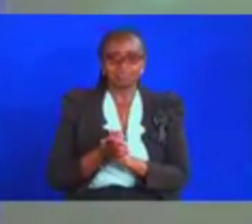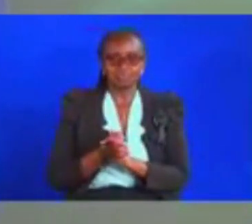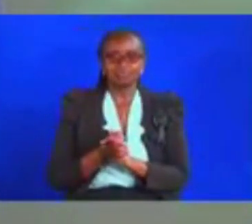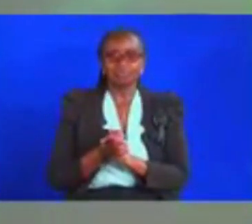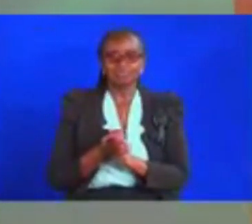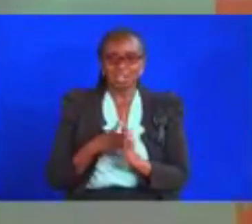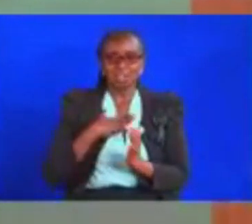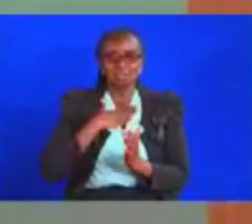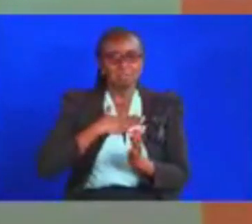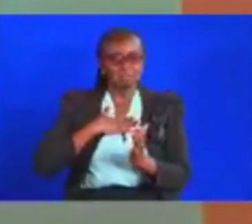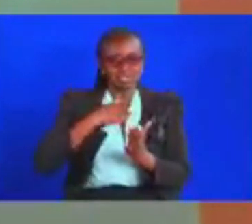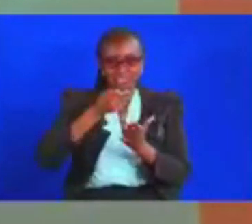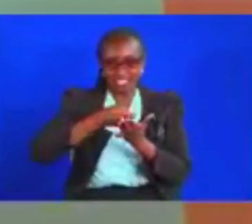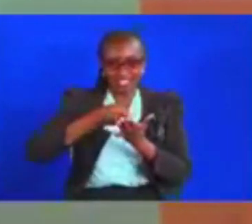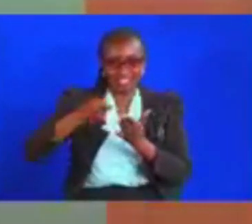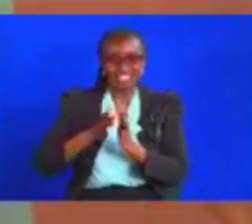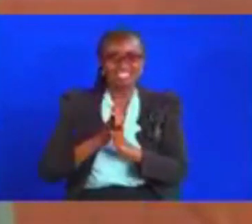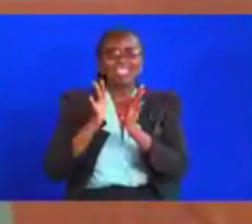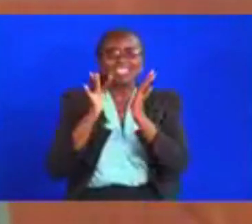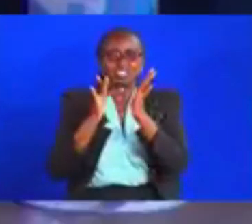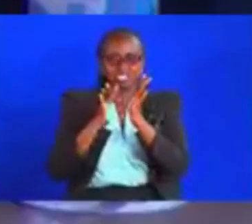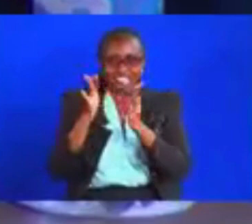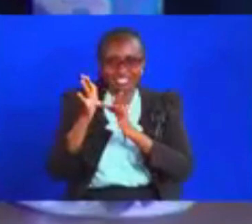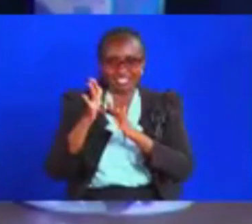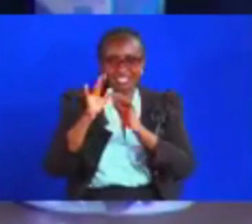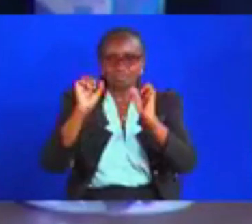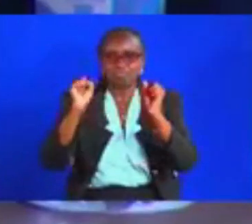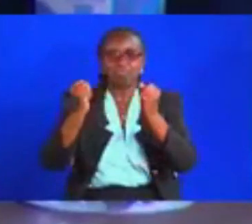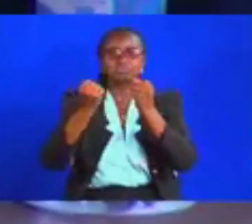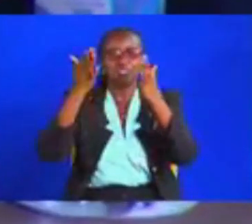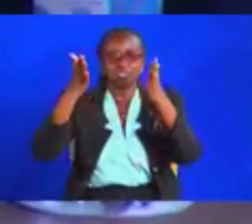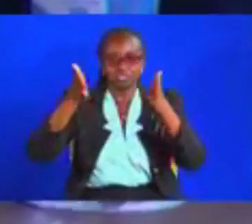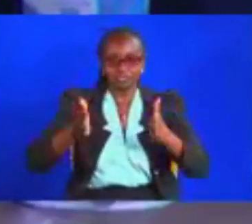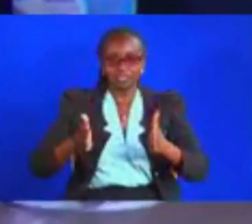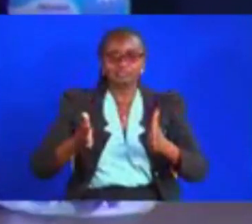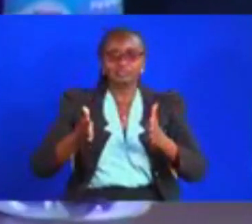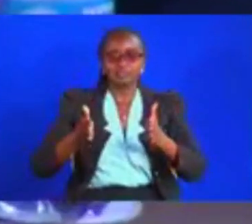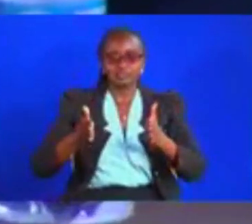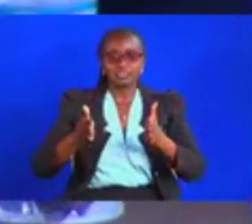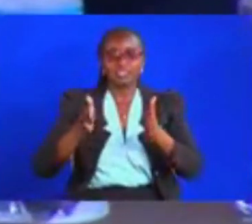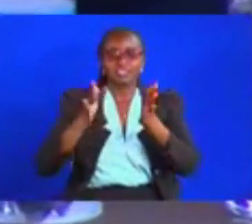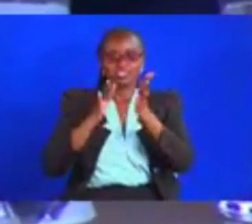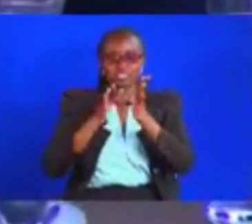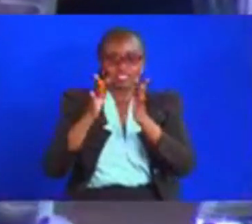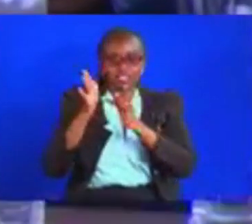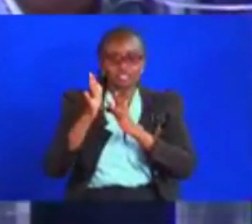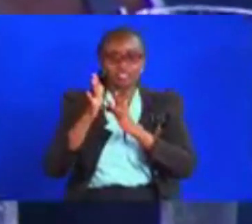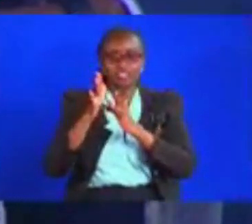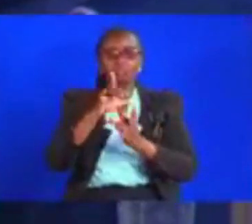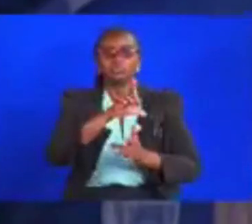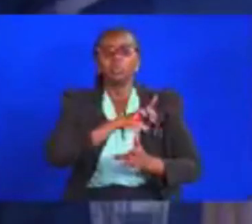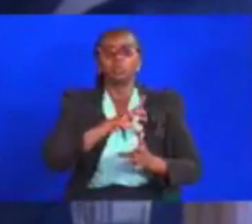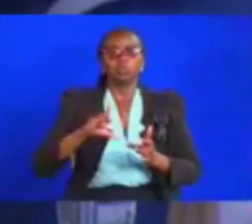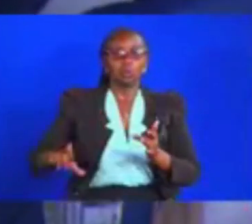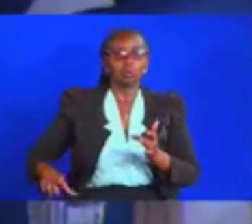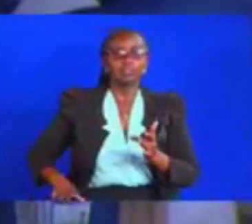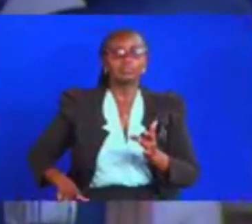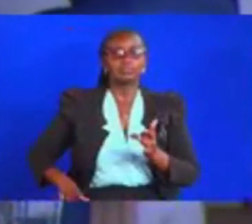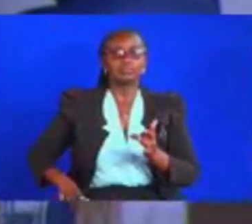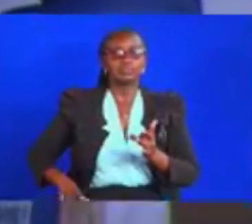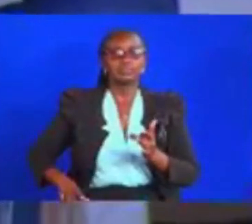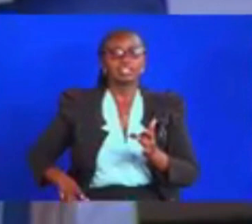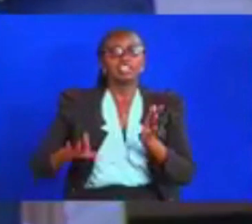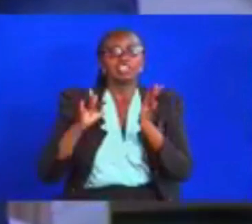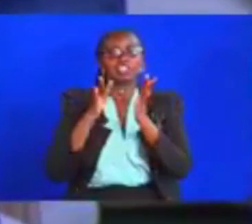Please write it. Jesus as Savior. Jesus as Lord.